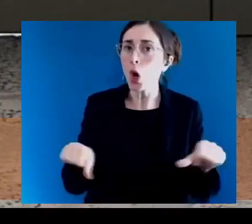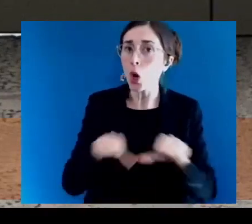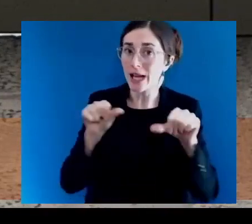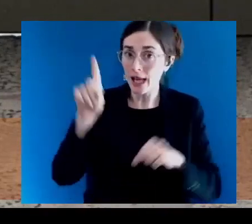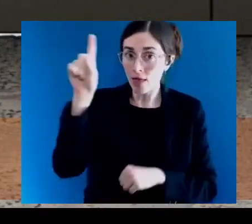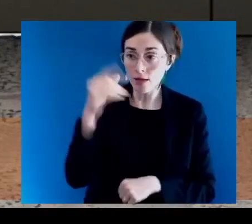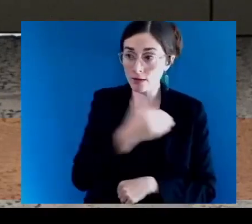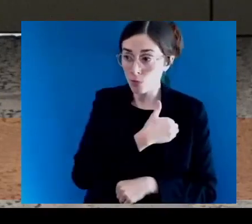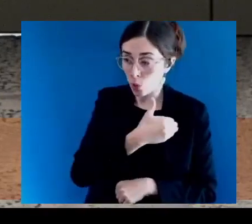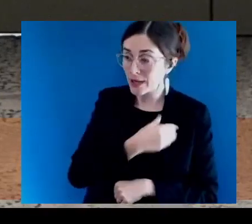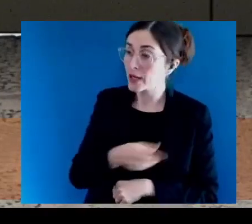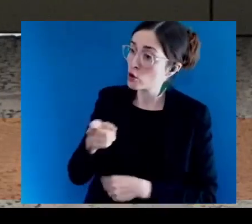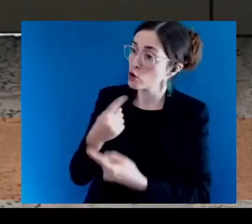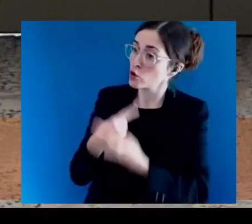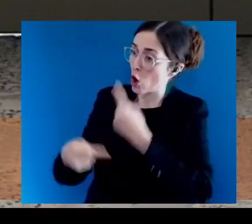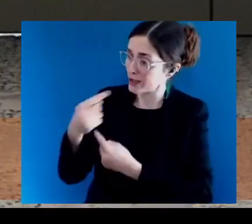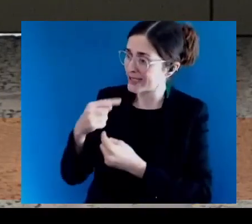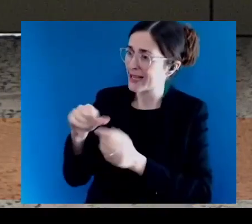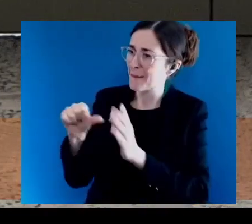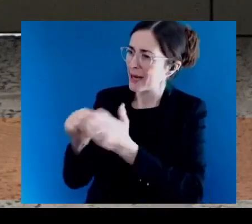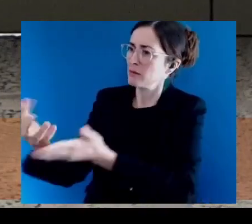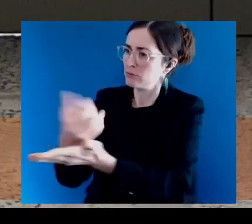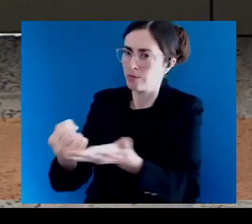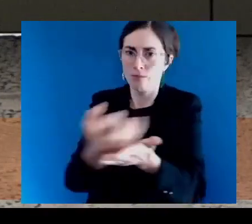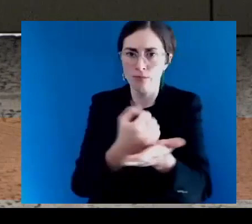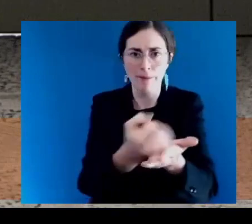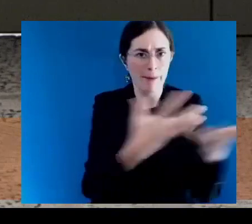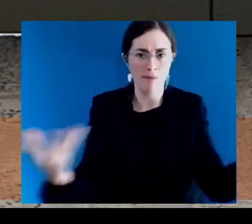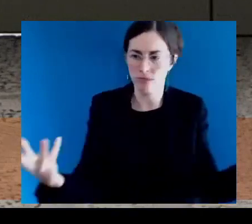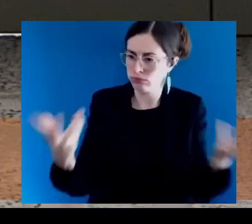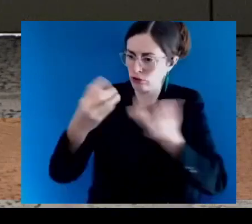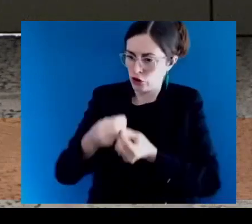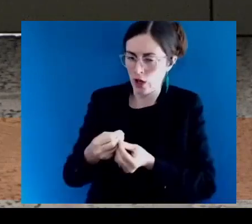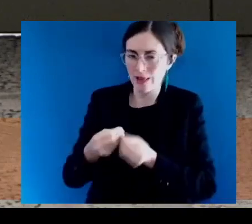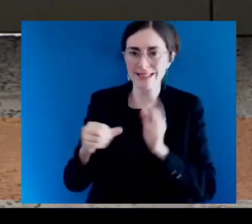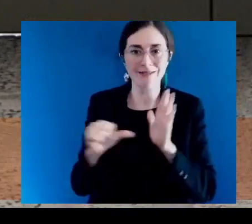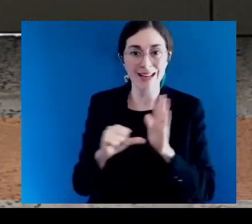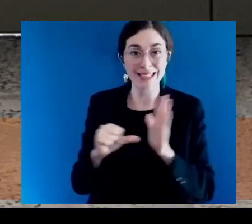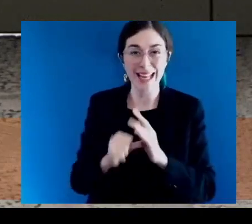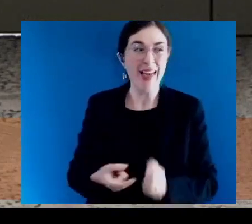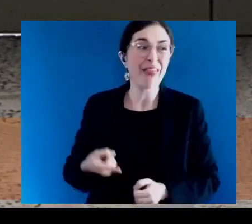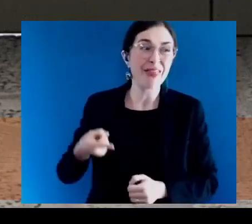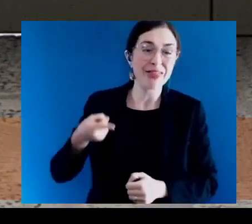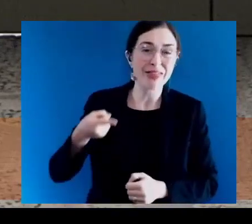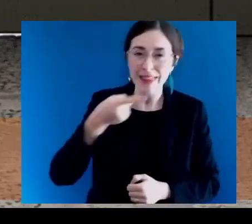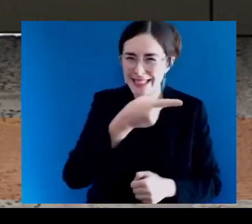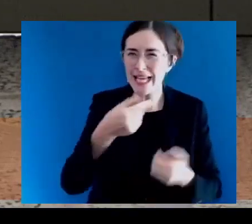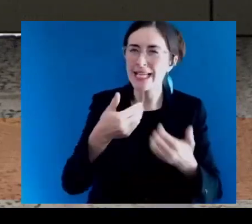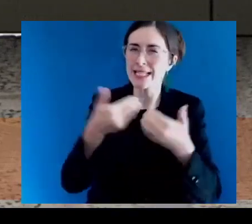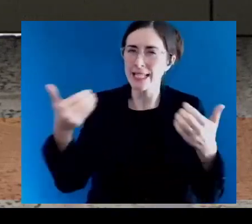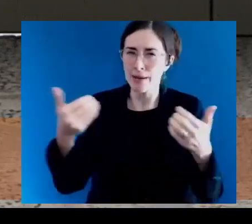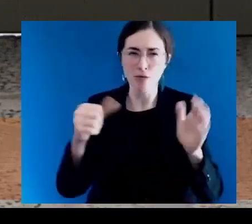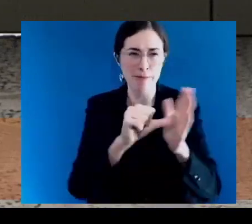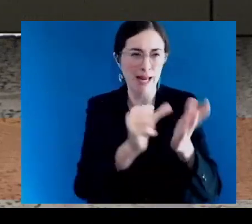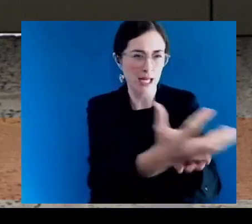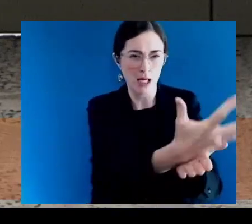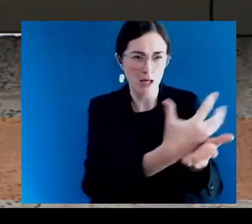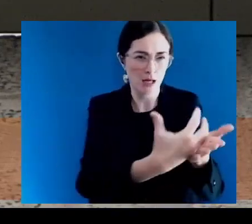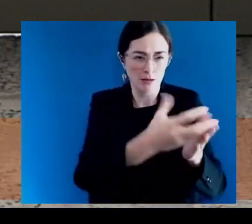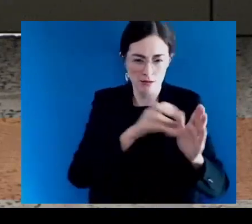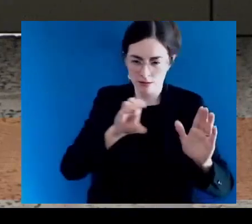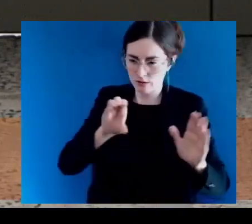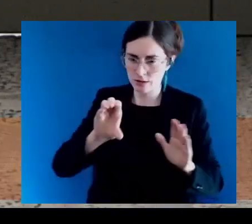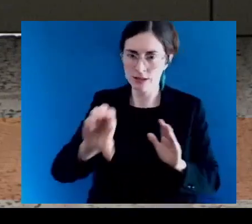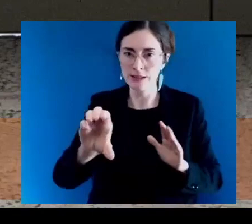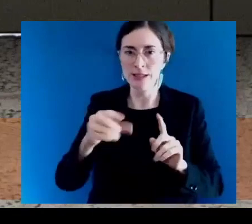go into the consolidated fund. This is talking about those hypothecated revenues which are